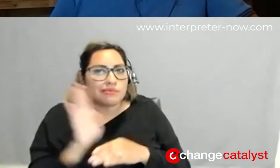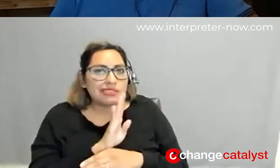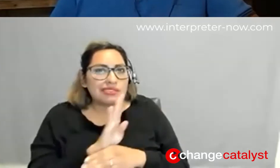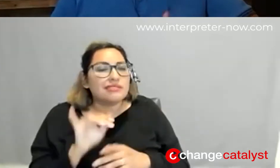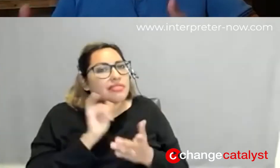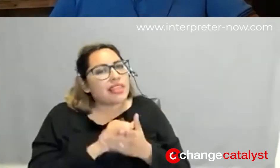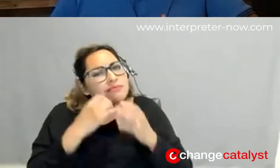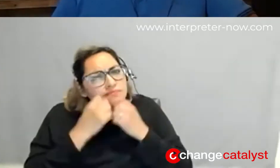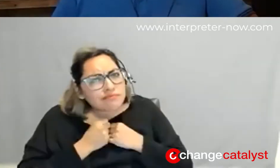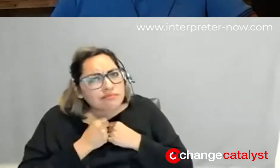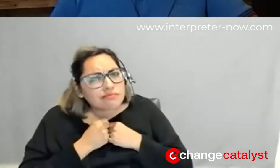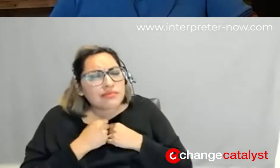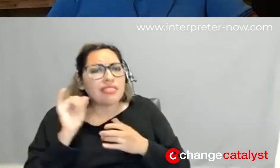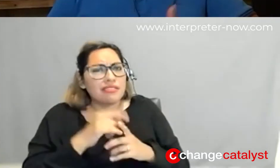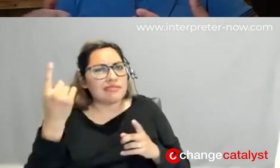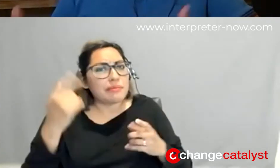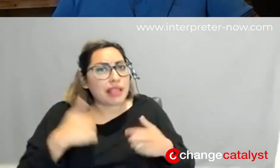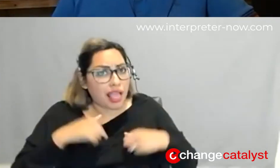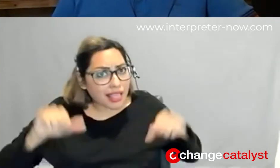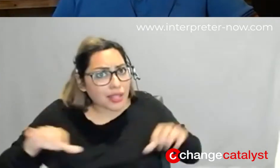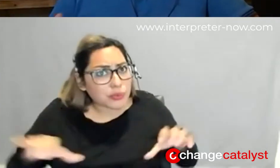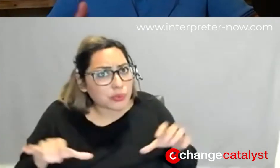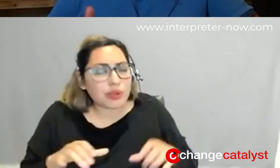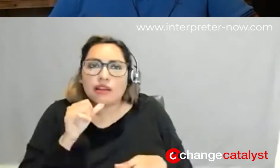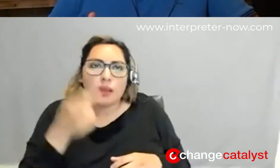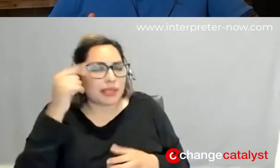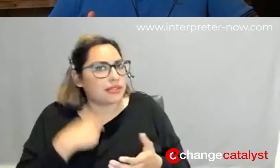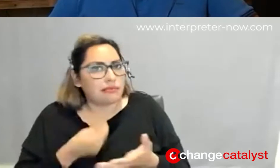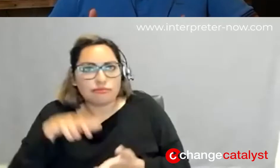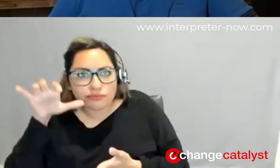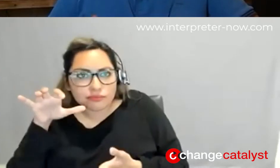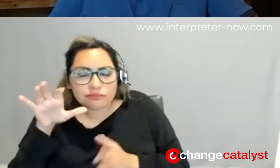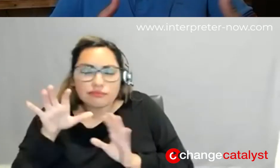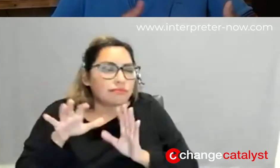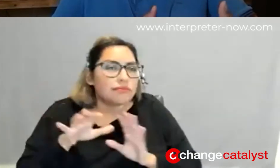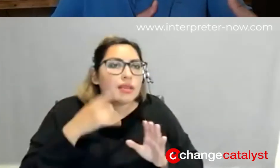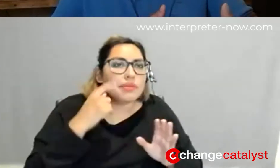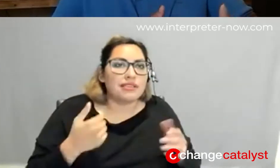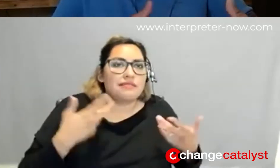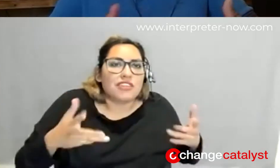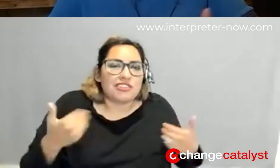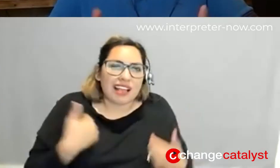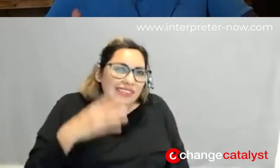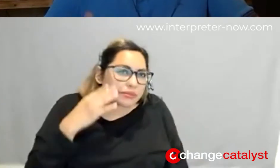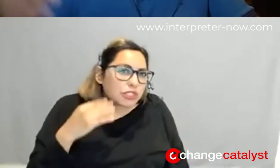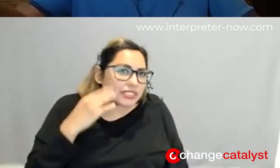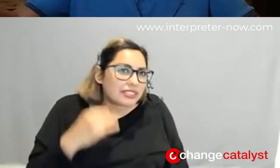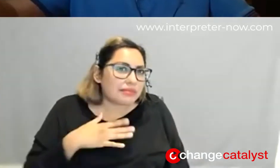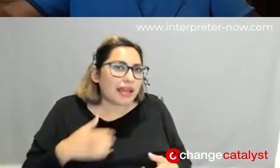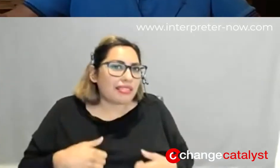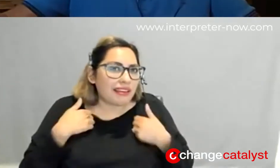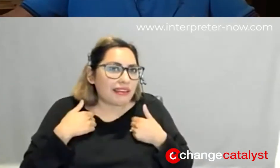And it's something I can do, not because I'm a multimillionaire, but because I've had all this experience of my life that I can now